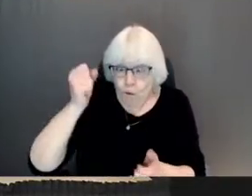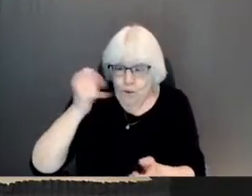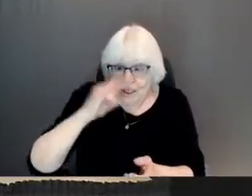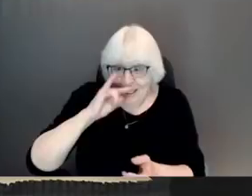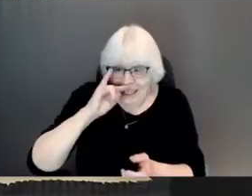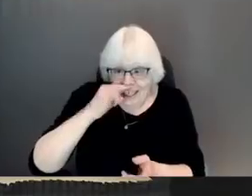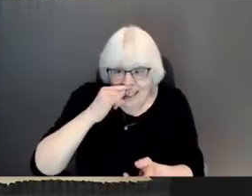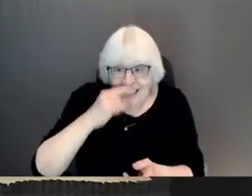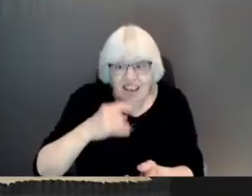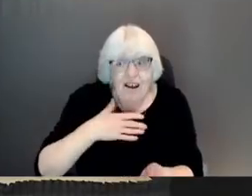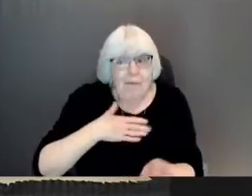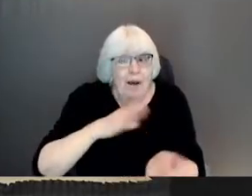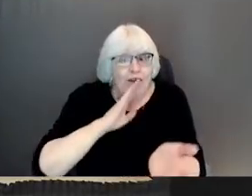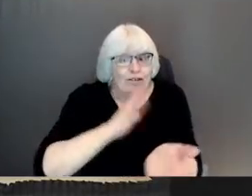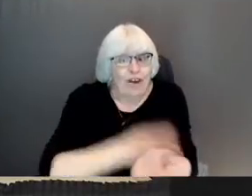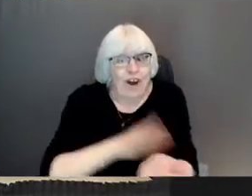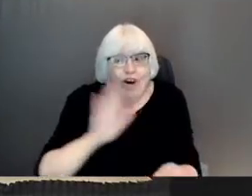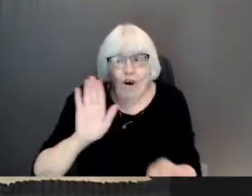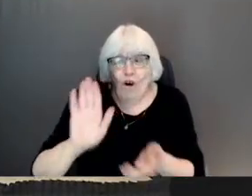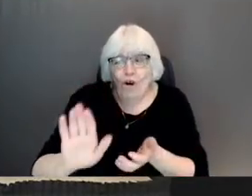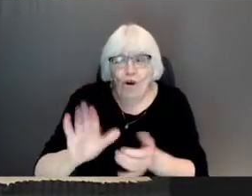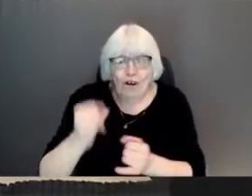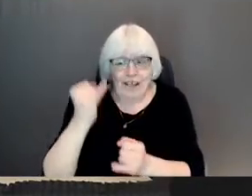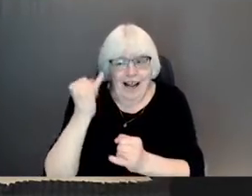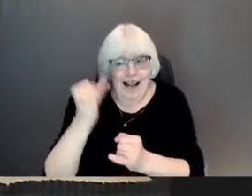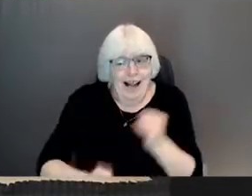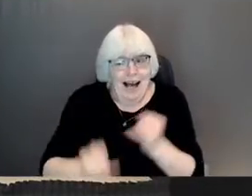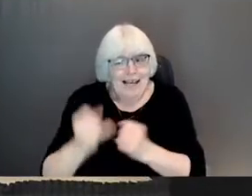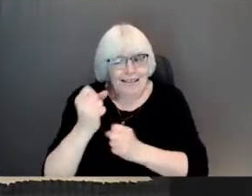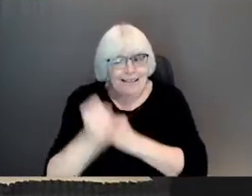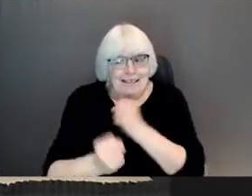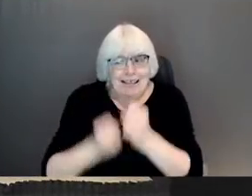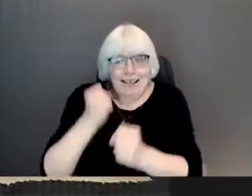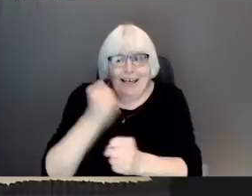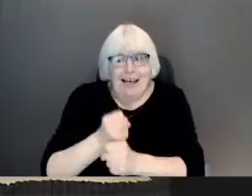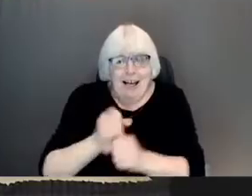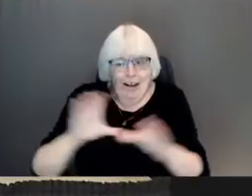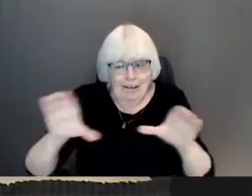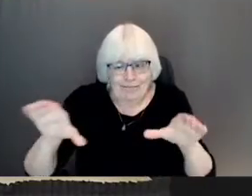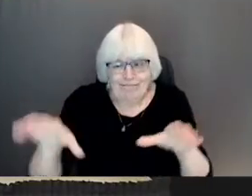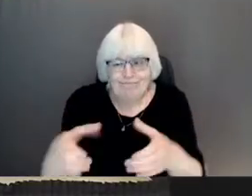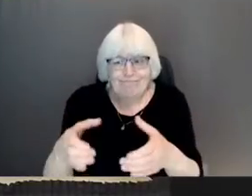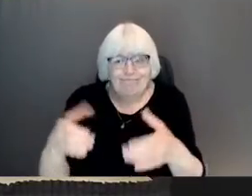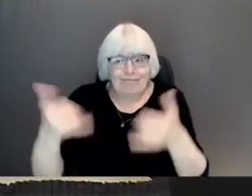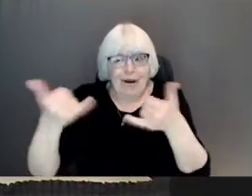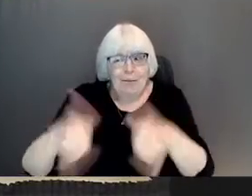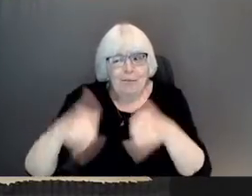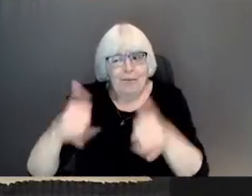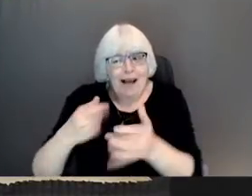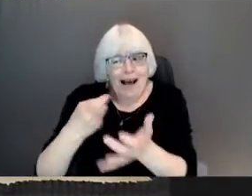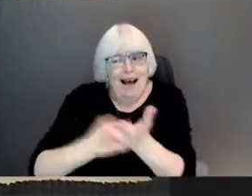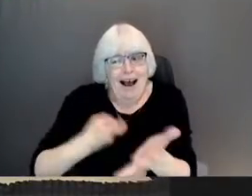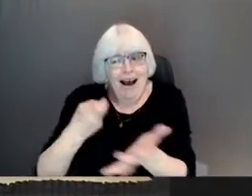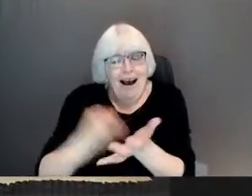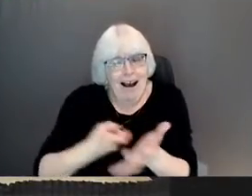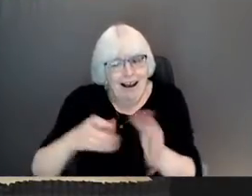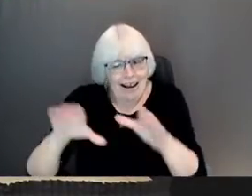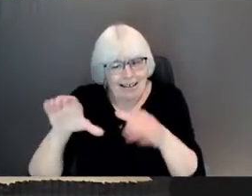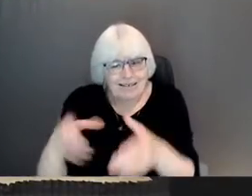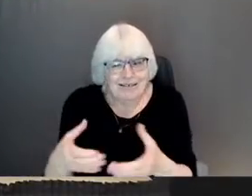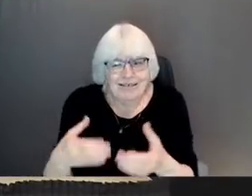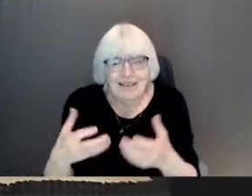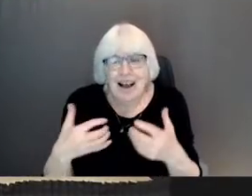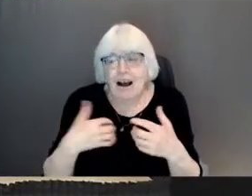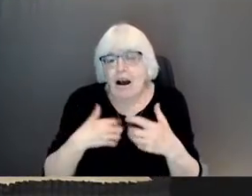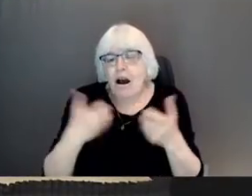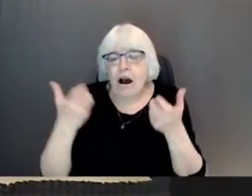hockey, and I don't want them to miss out on this. I don't want any of you and your families to miss out on the things that you love to be doing, that they love to be doing, and